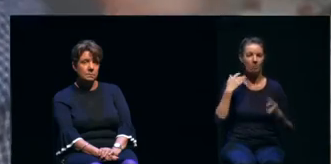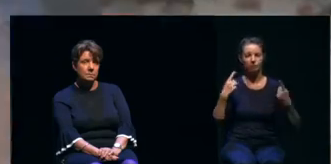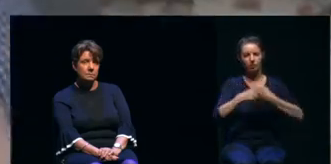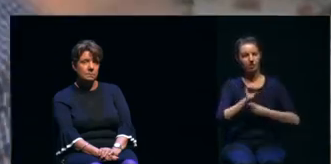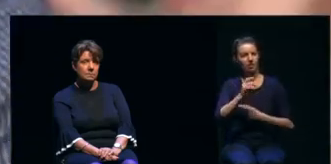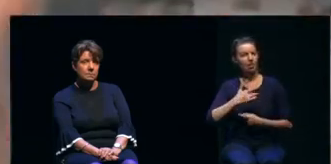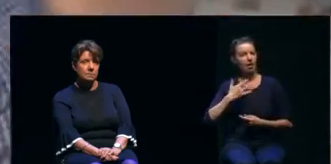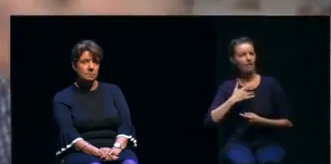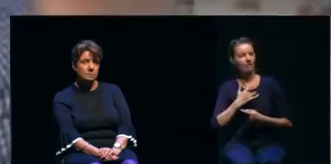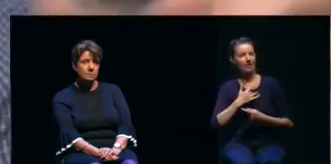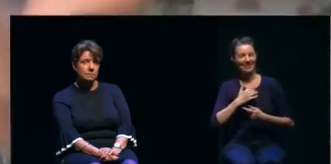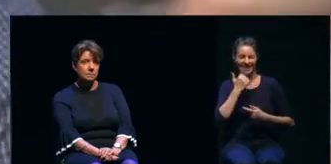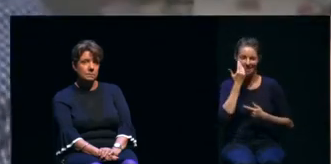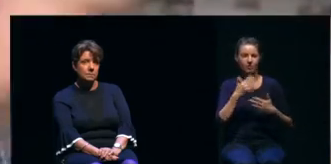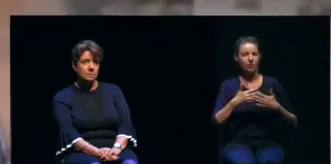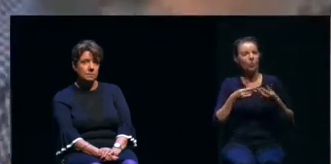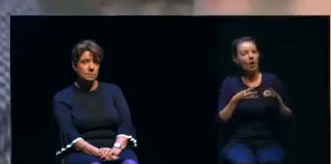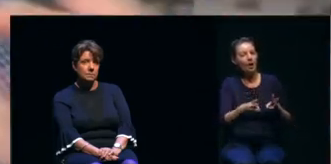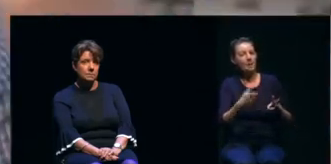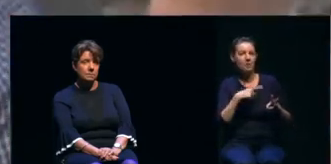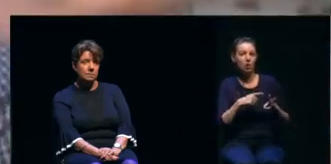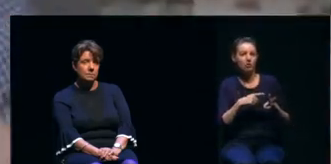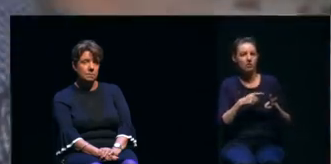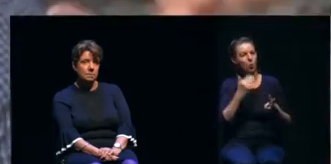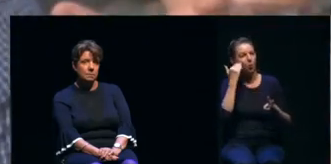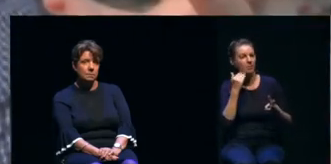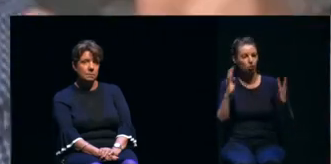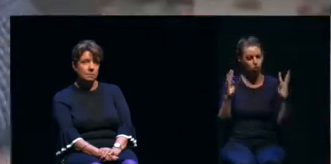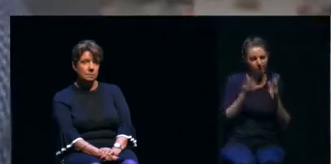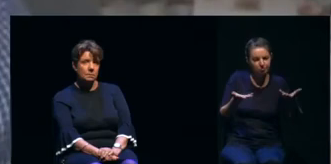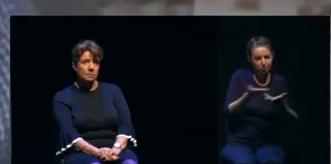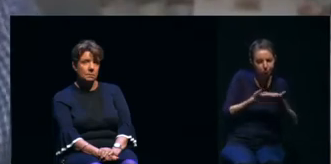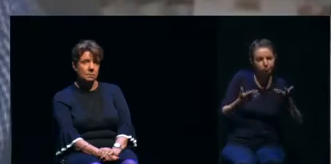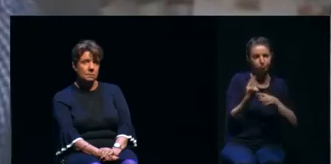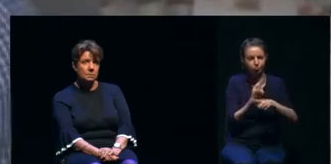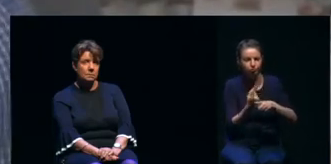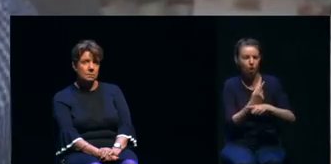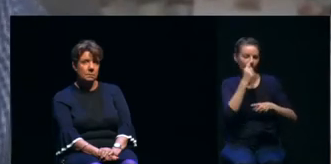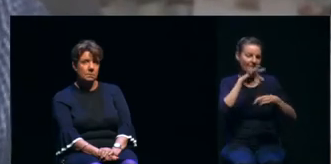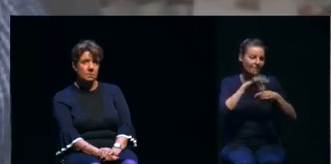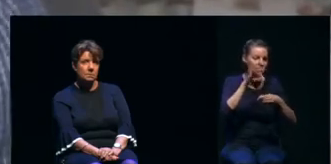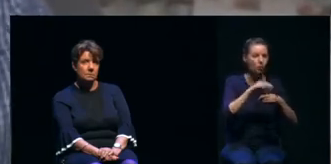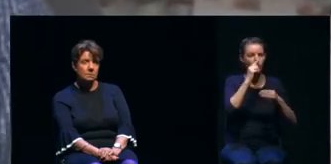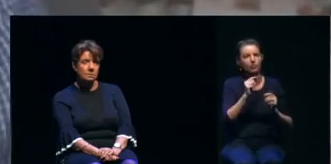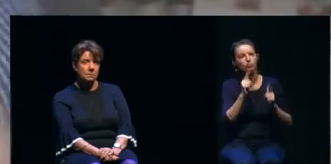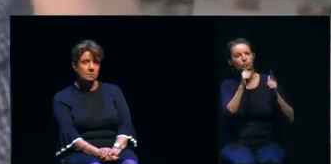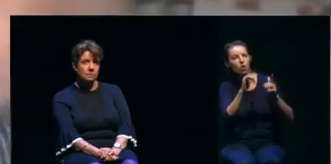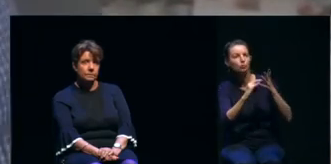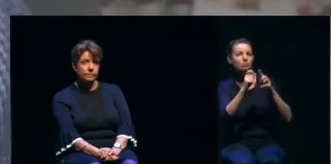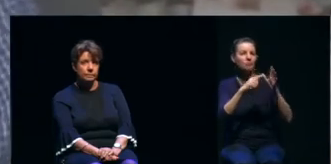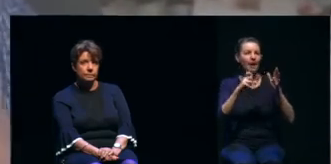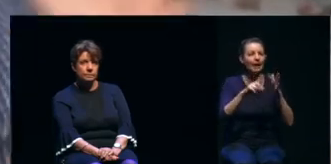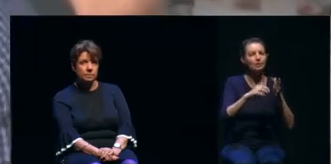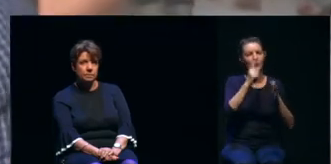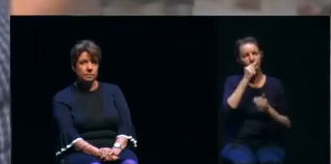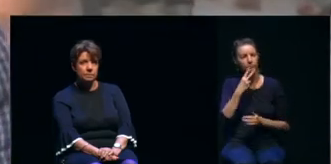this idea that all these women came up with and talked to each other and changed their lives. We can vote, we can go into space, we can smoke cigarettes, we can have